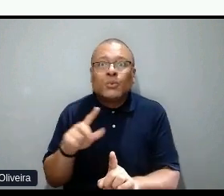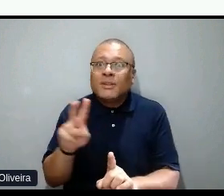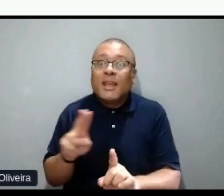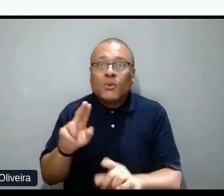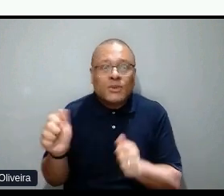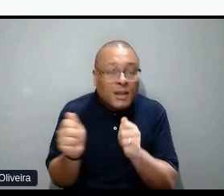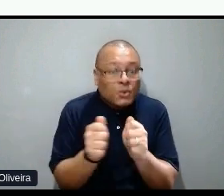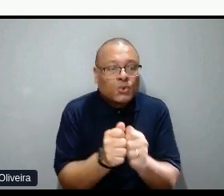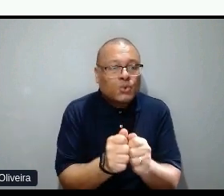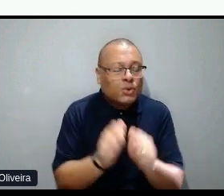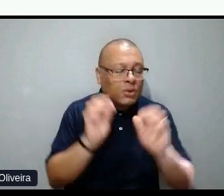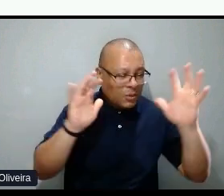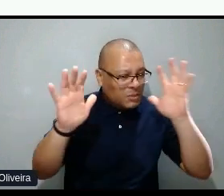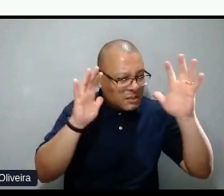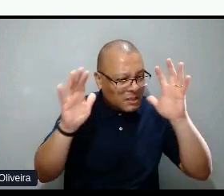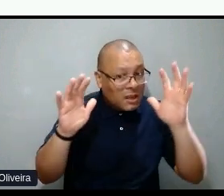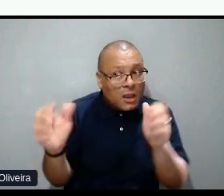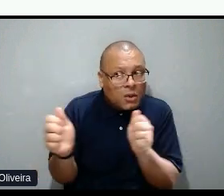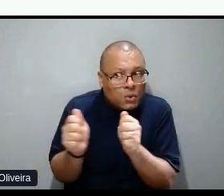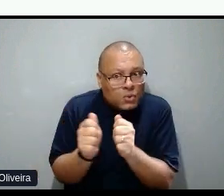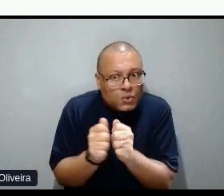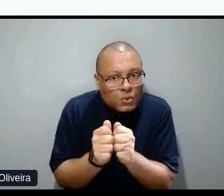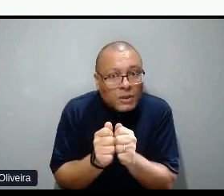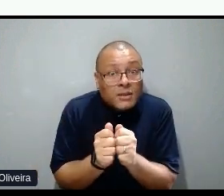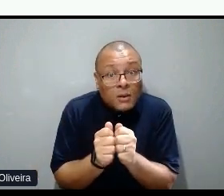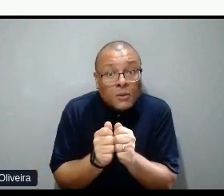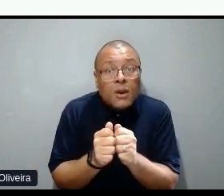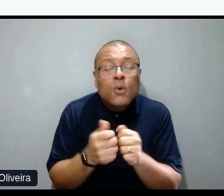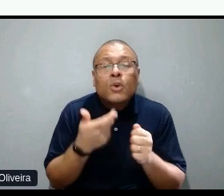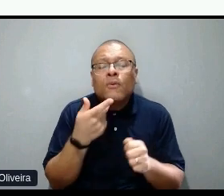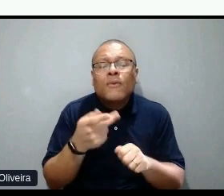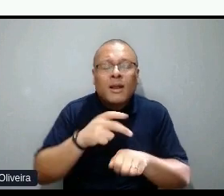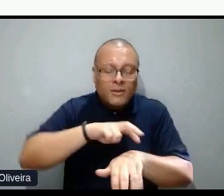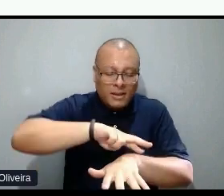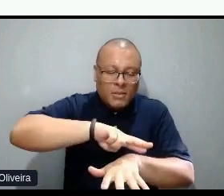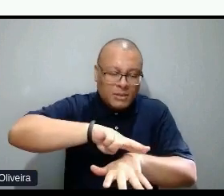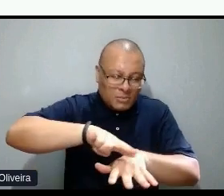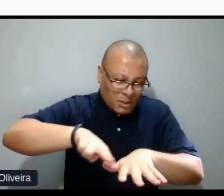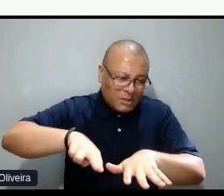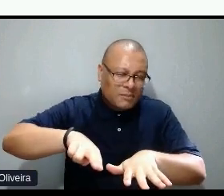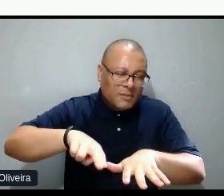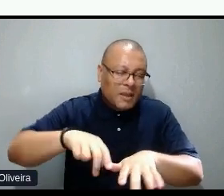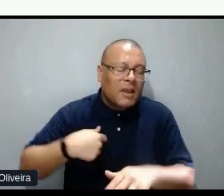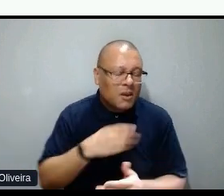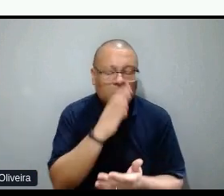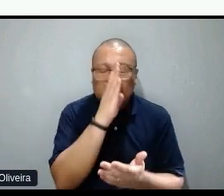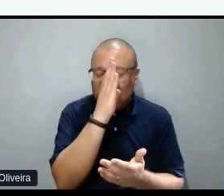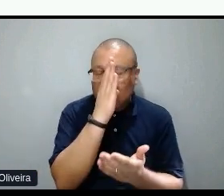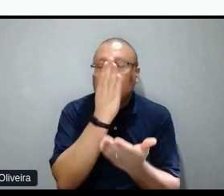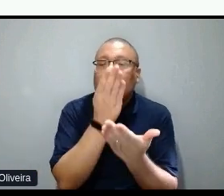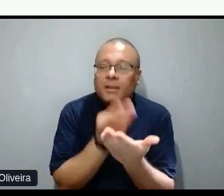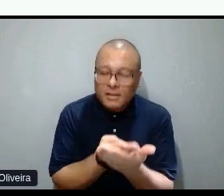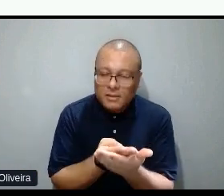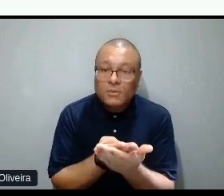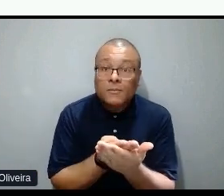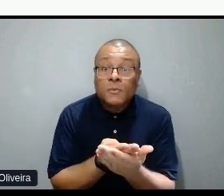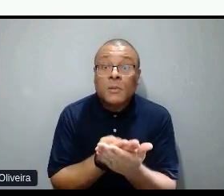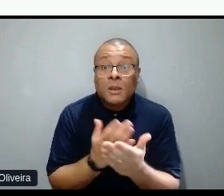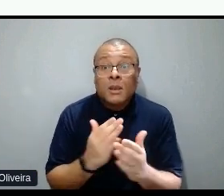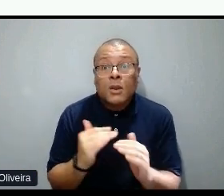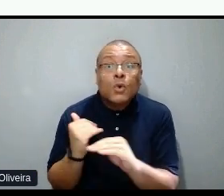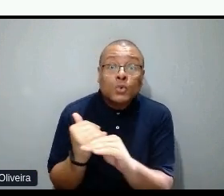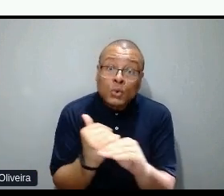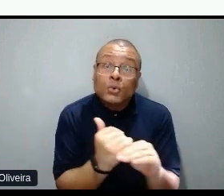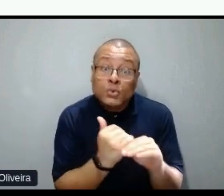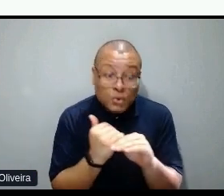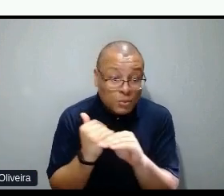So I was reading up on diversity because this is something I care very much about. I believe we are all equal and